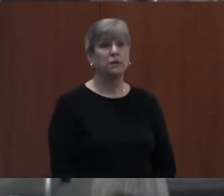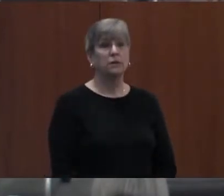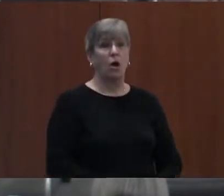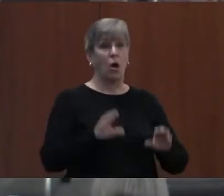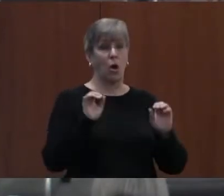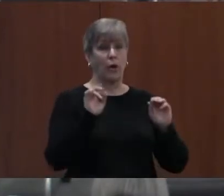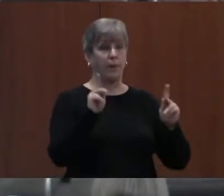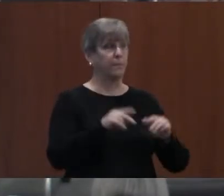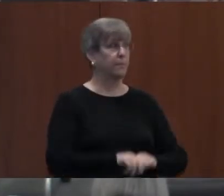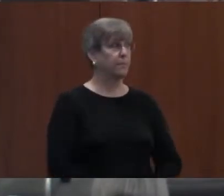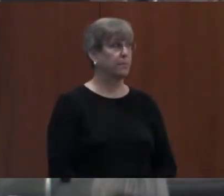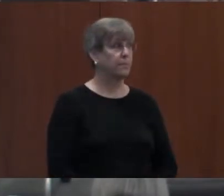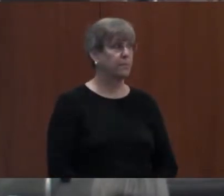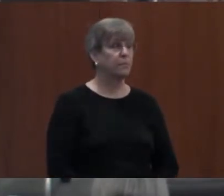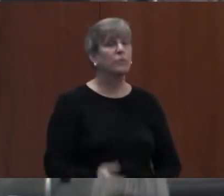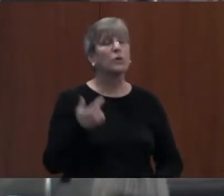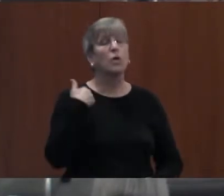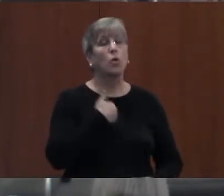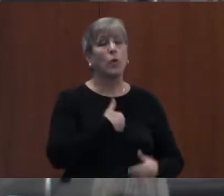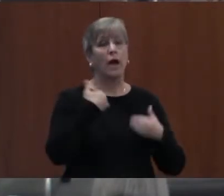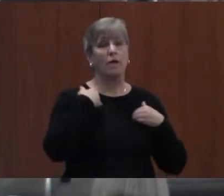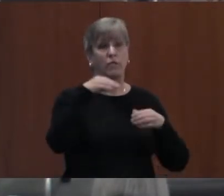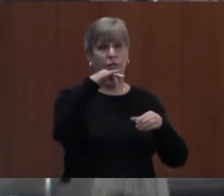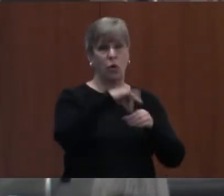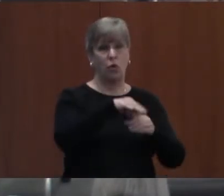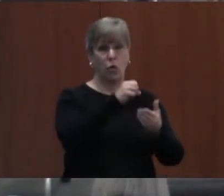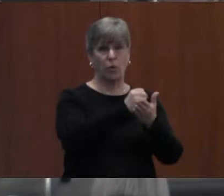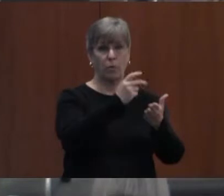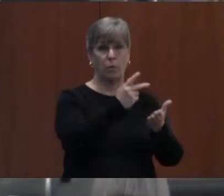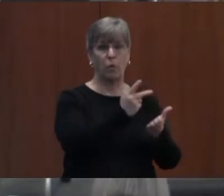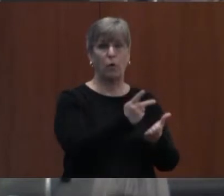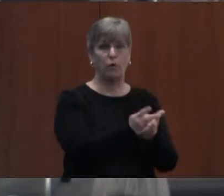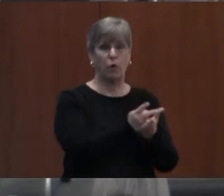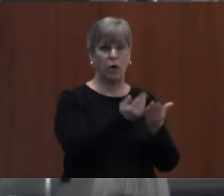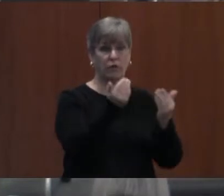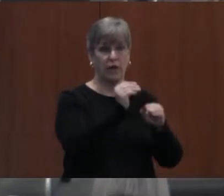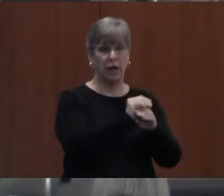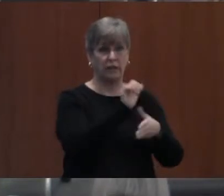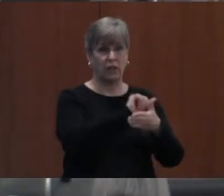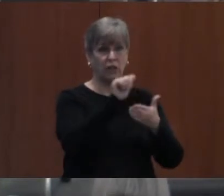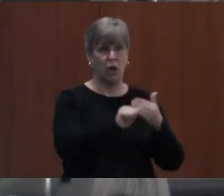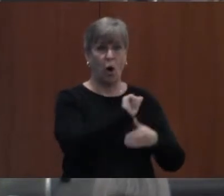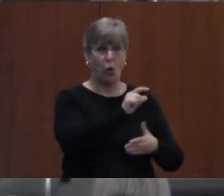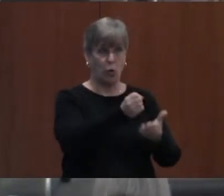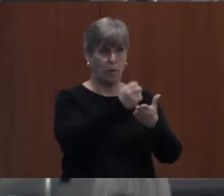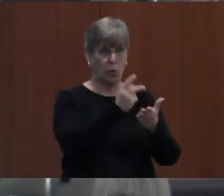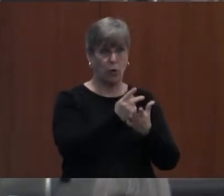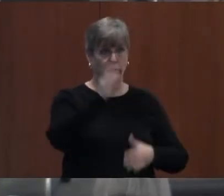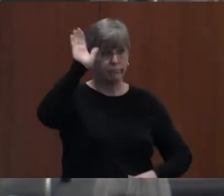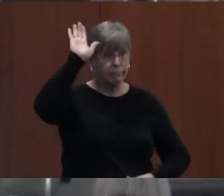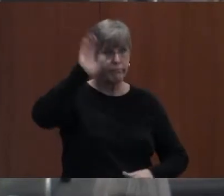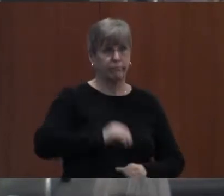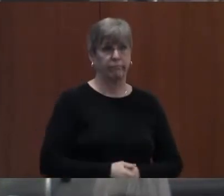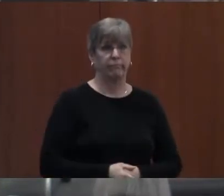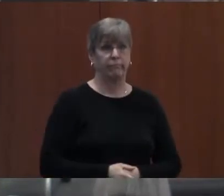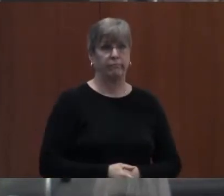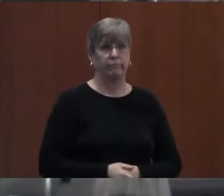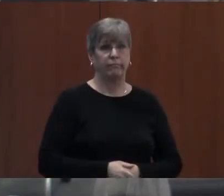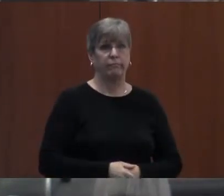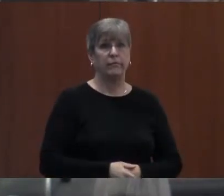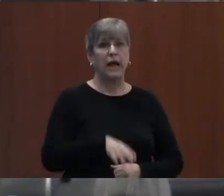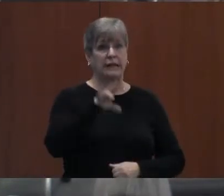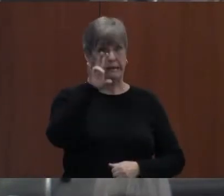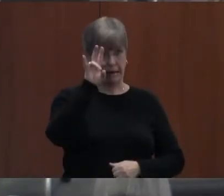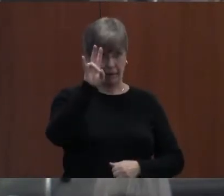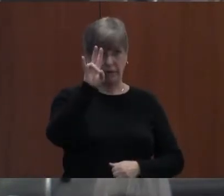Okay, so we'll have the vote on approval of this evening's agenda. All those in favor of approval? All right, so we have